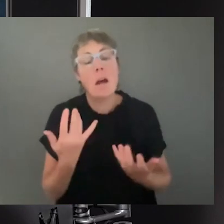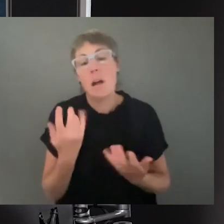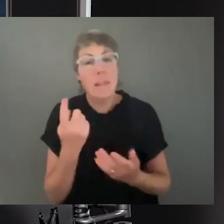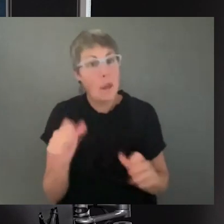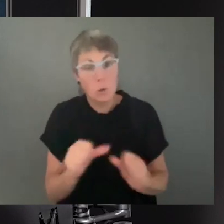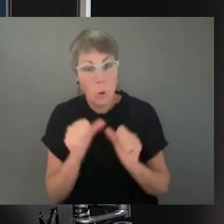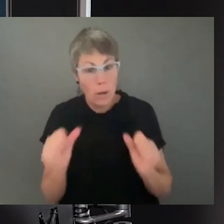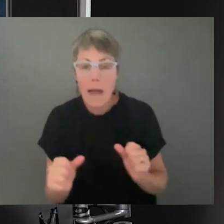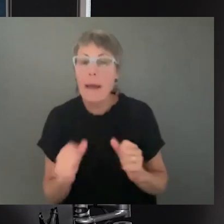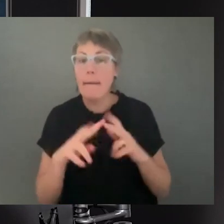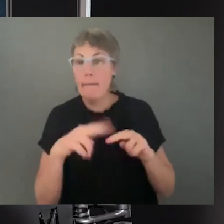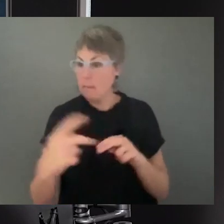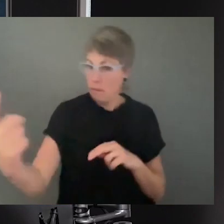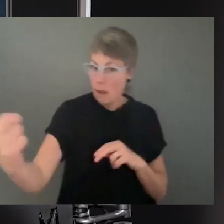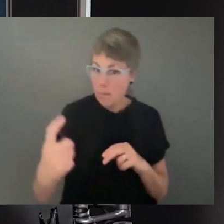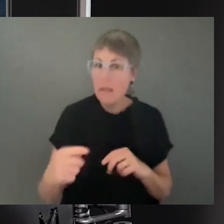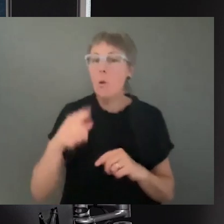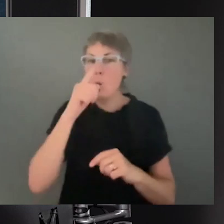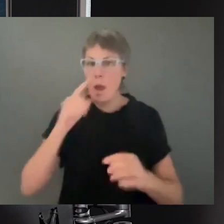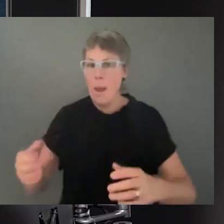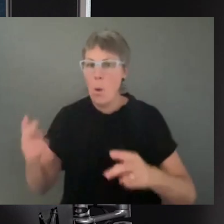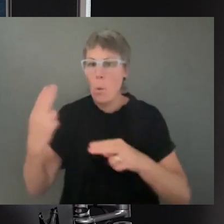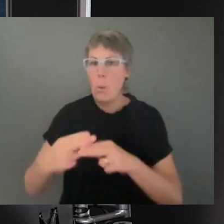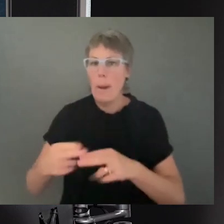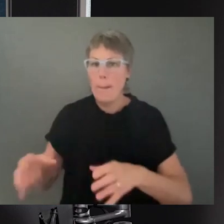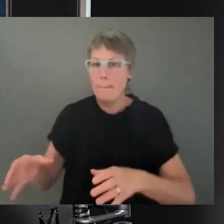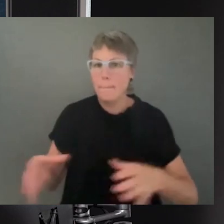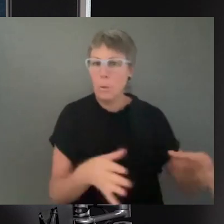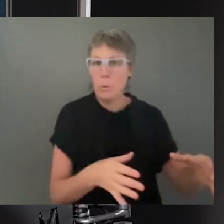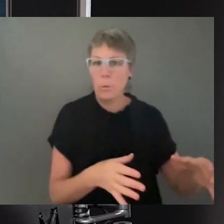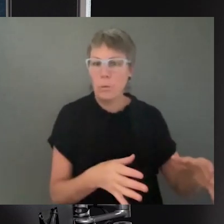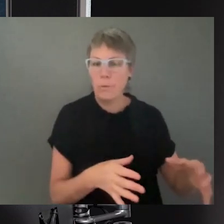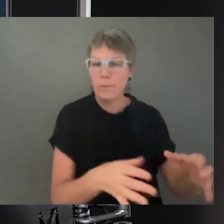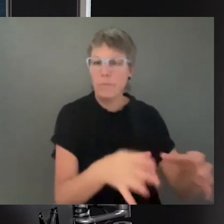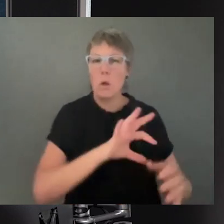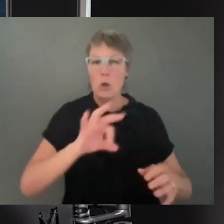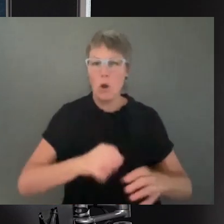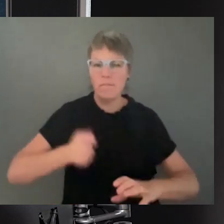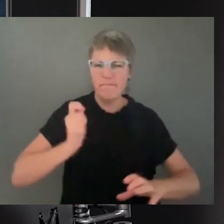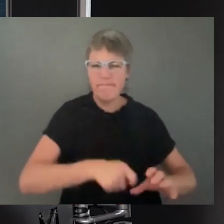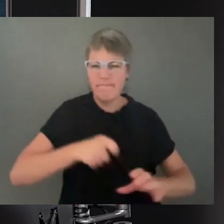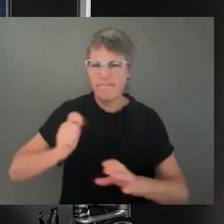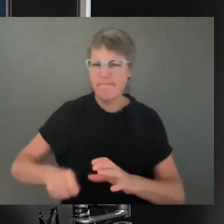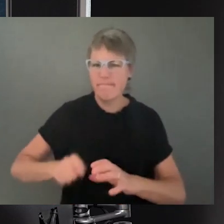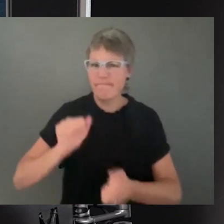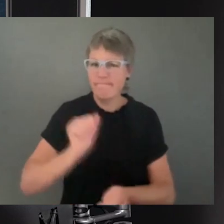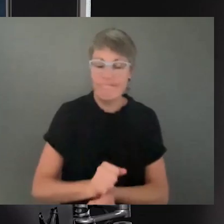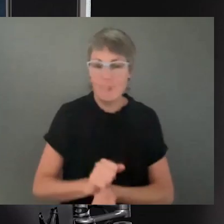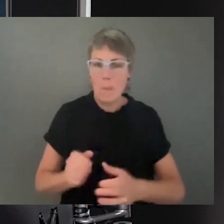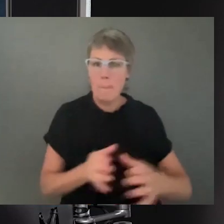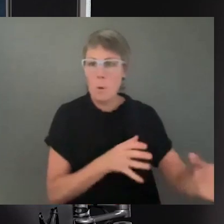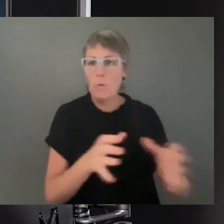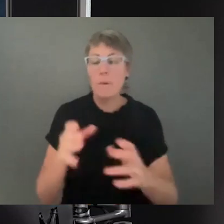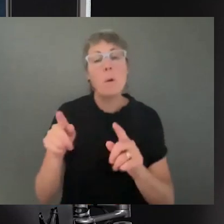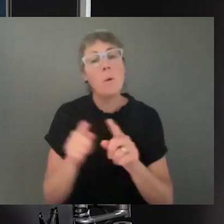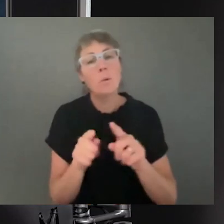chairs out of the way if that is what you need for somebody who is a wheelchair user. but also think about sensory safety as